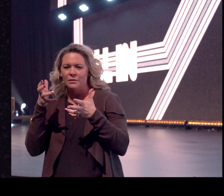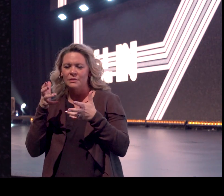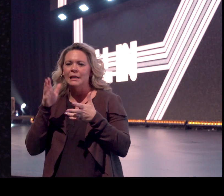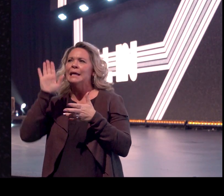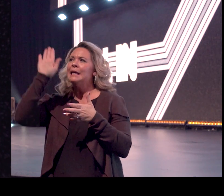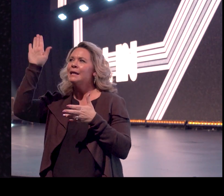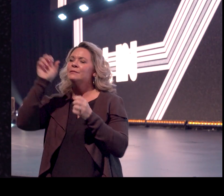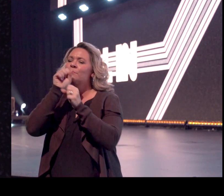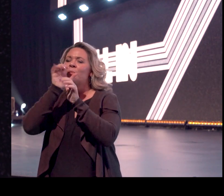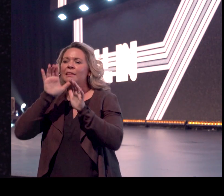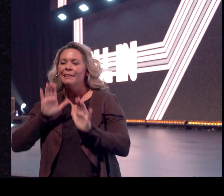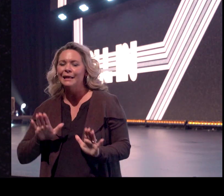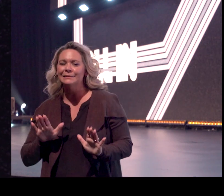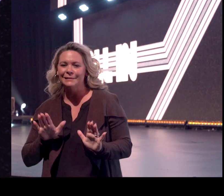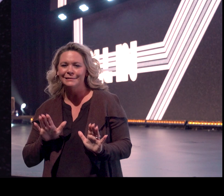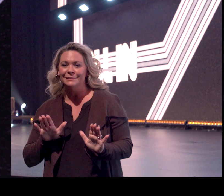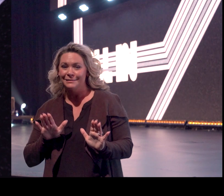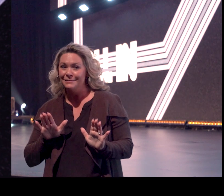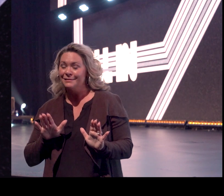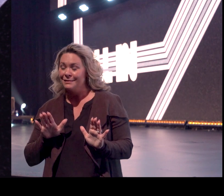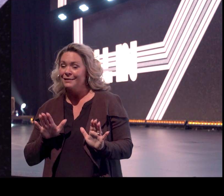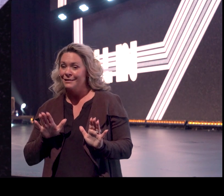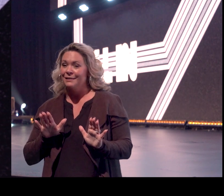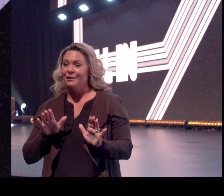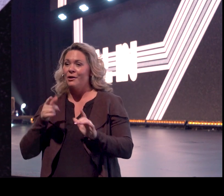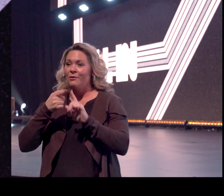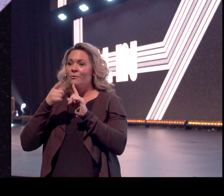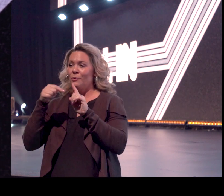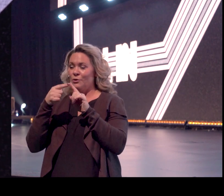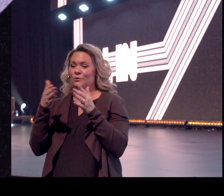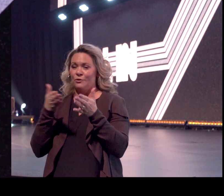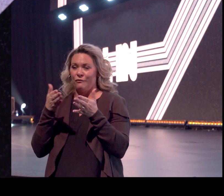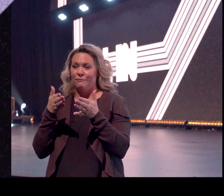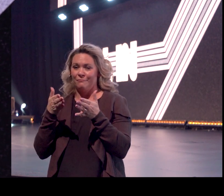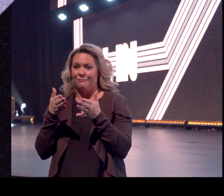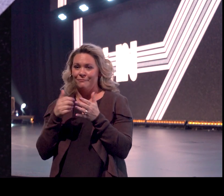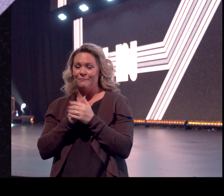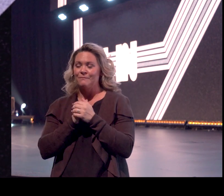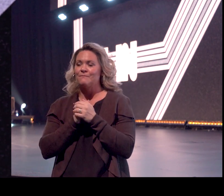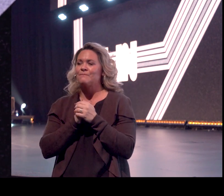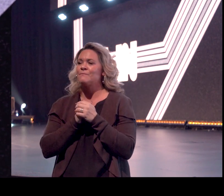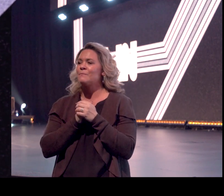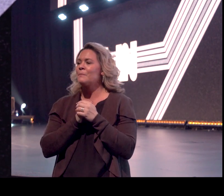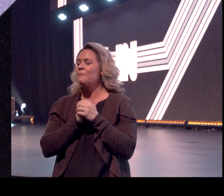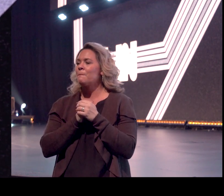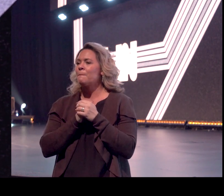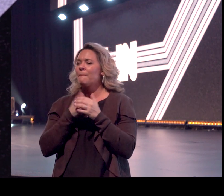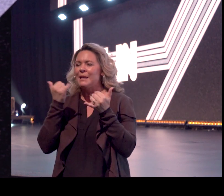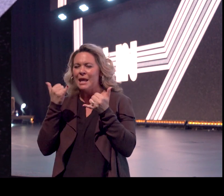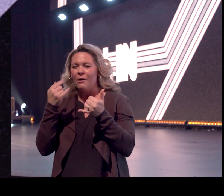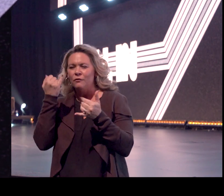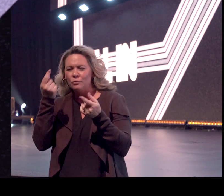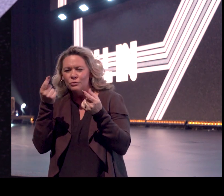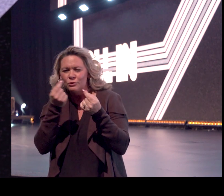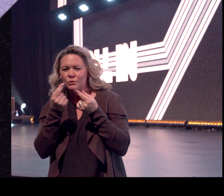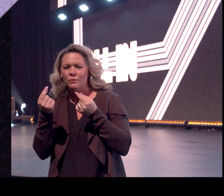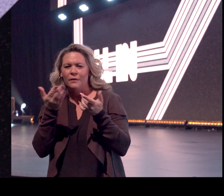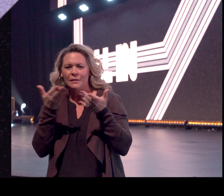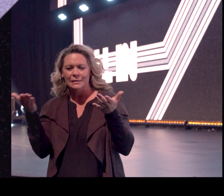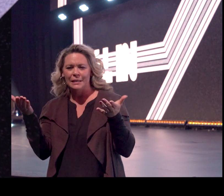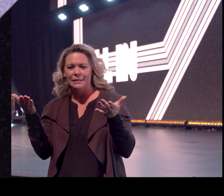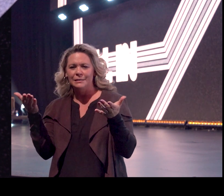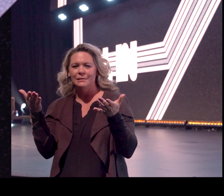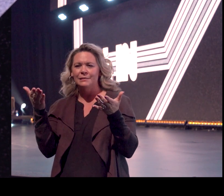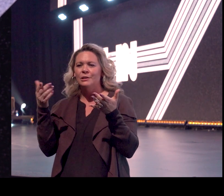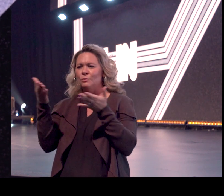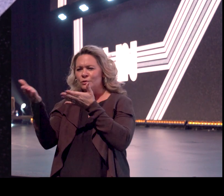And God's blessings, I'm telling you, do you understand what's on the line with you serving? Like now, if you would do